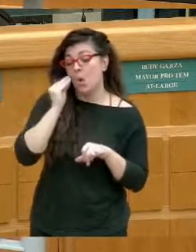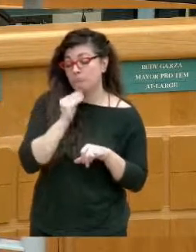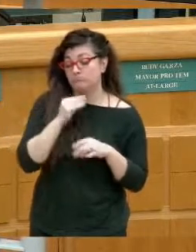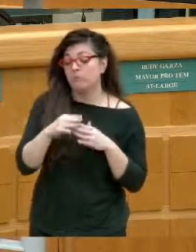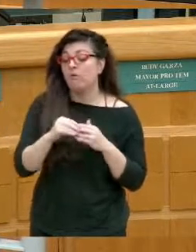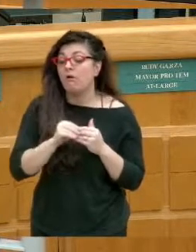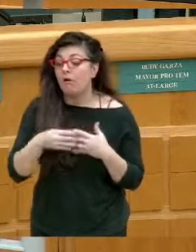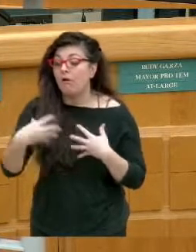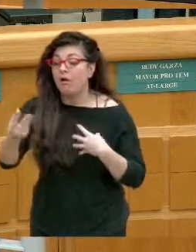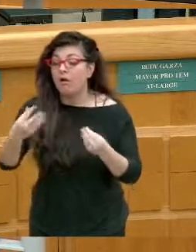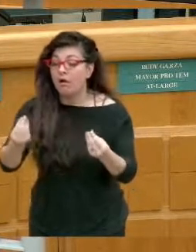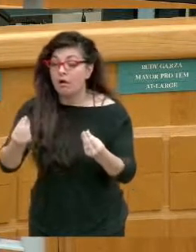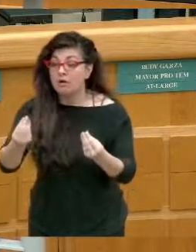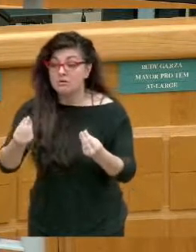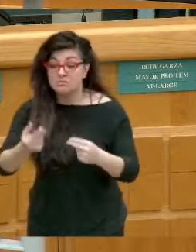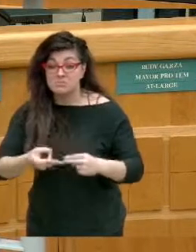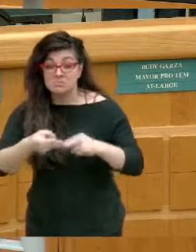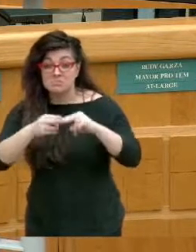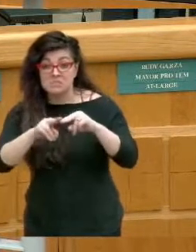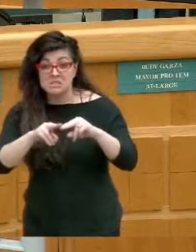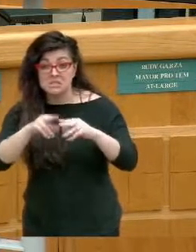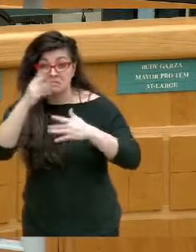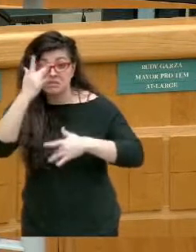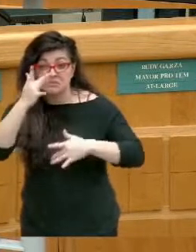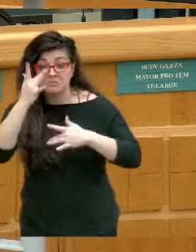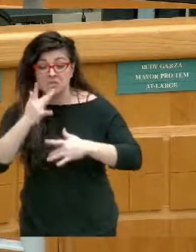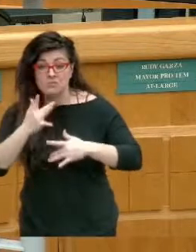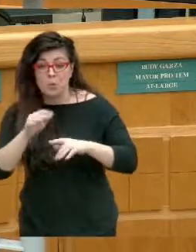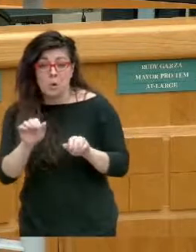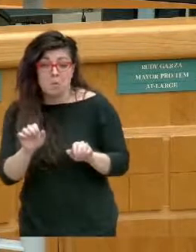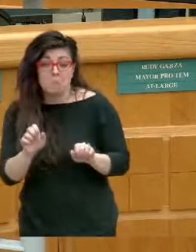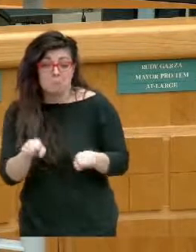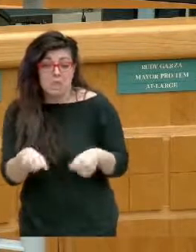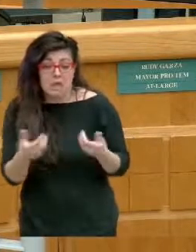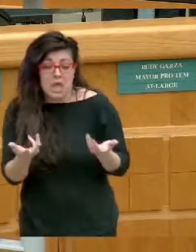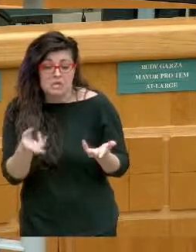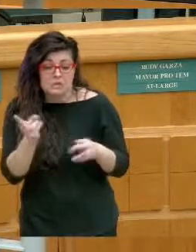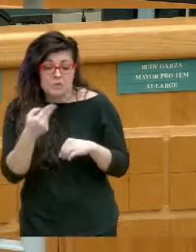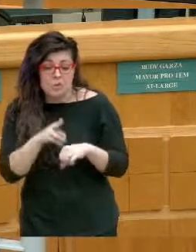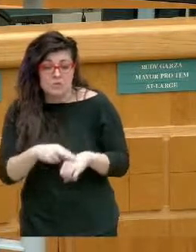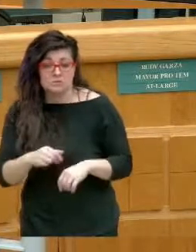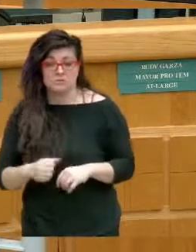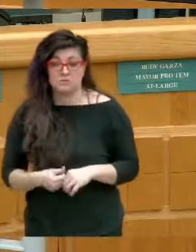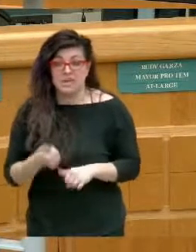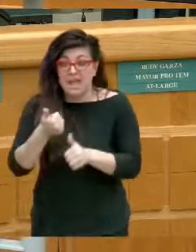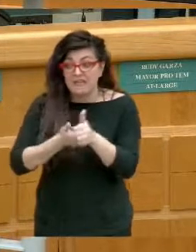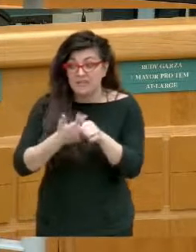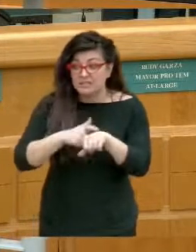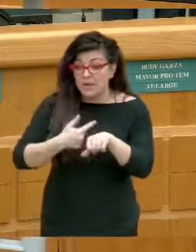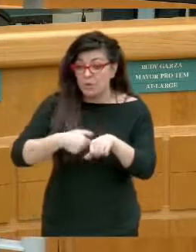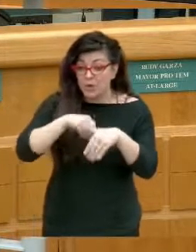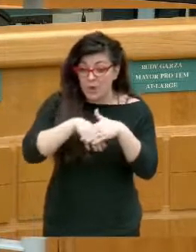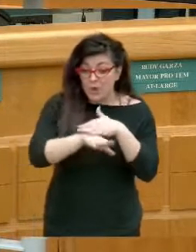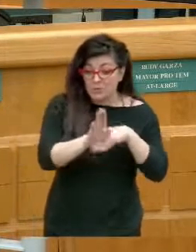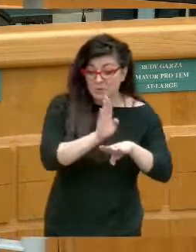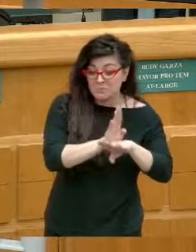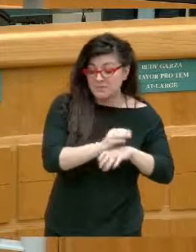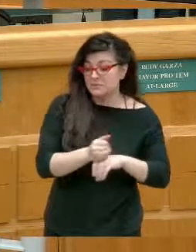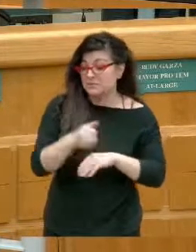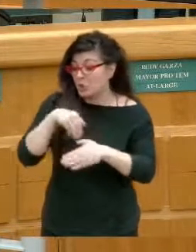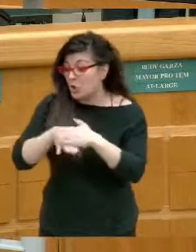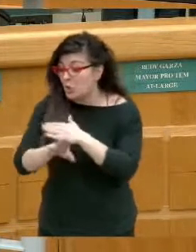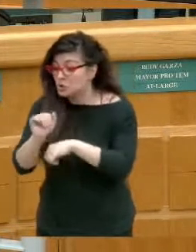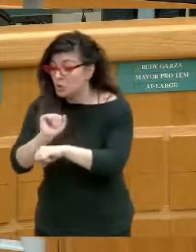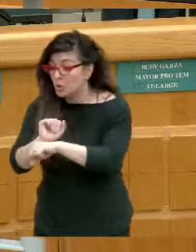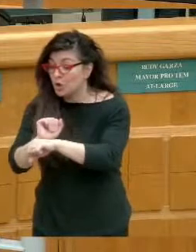reducing transmission rate. Every time we're going into a business, every time we go into work, that's